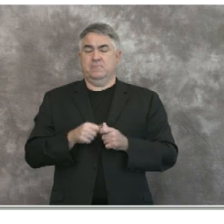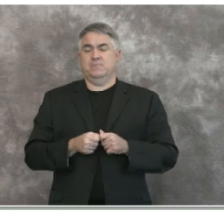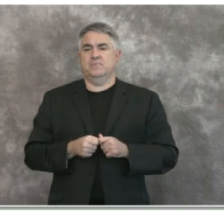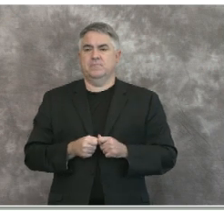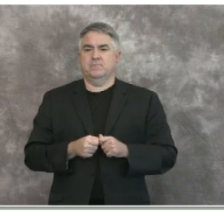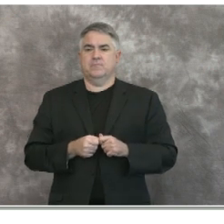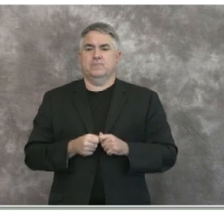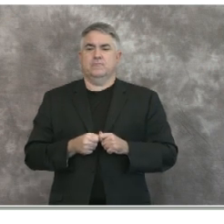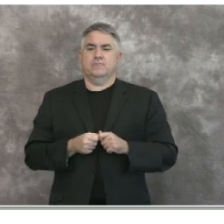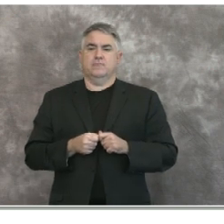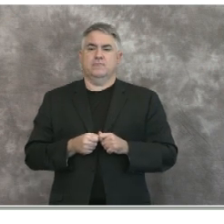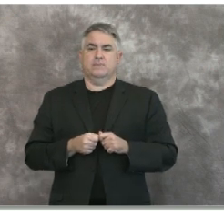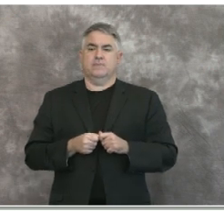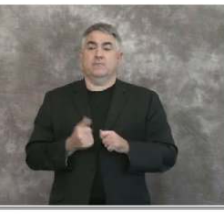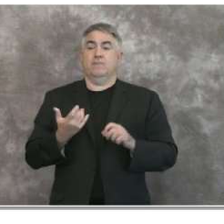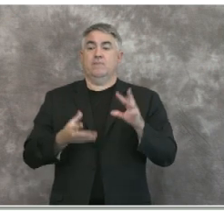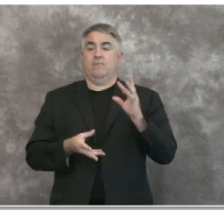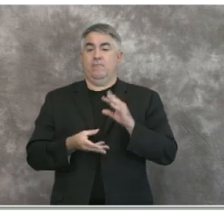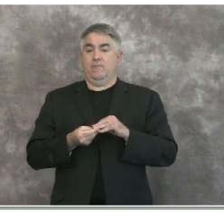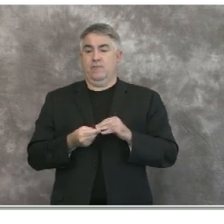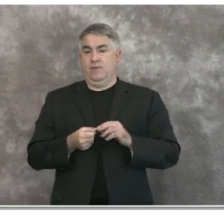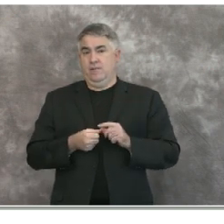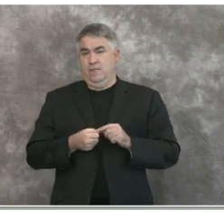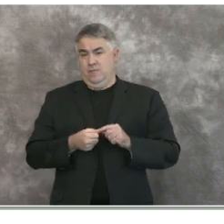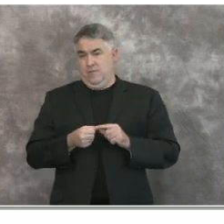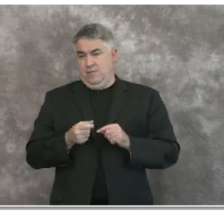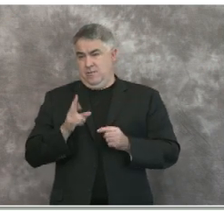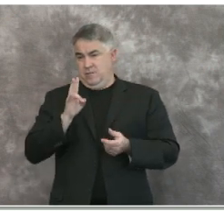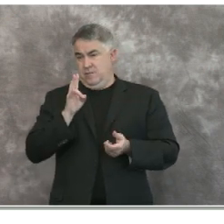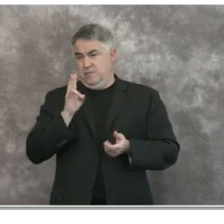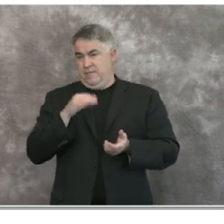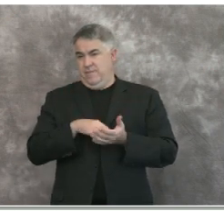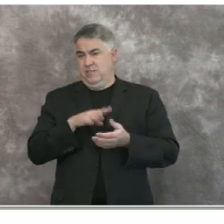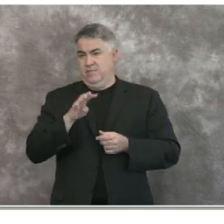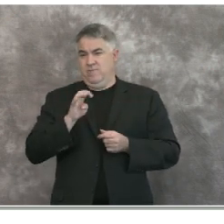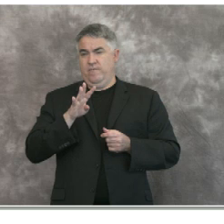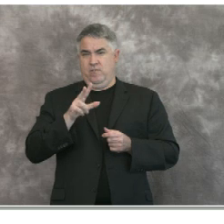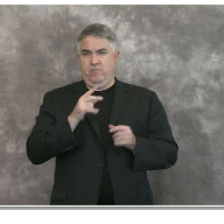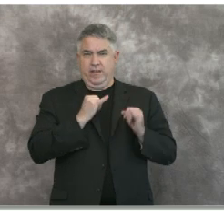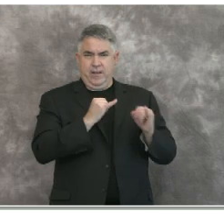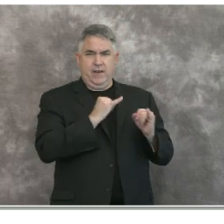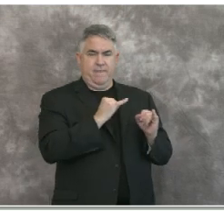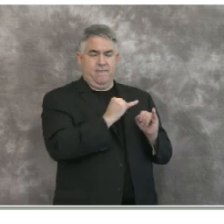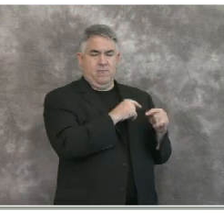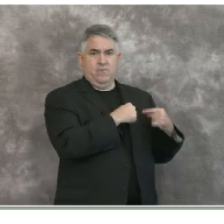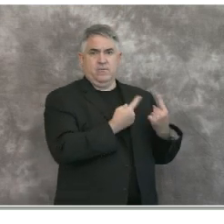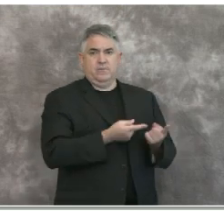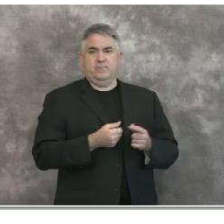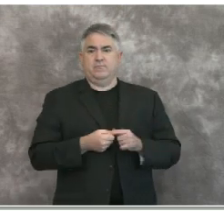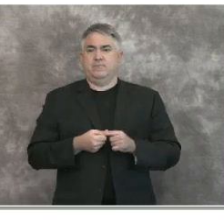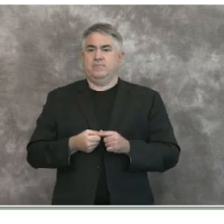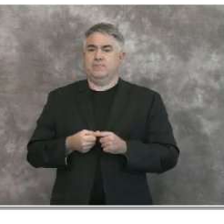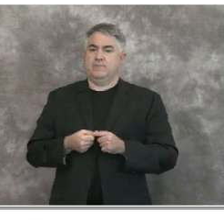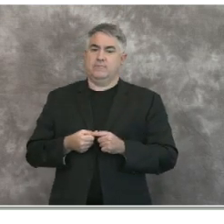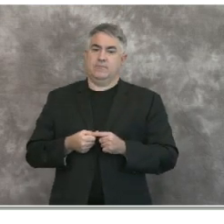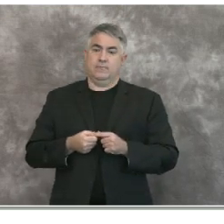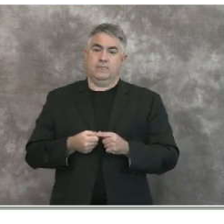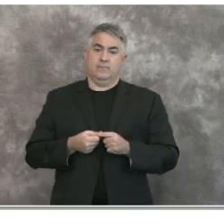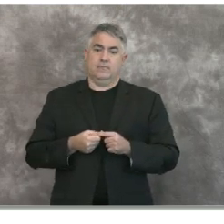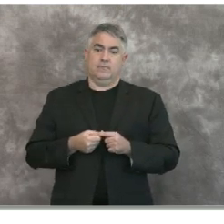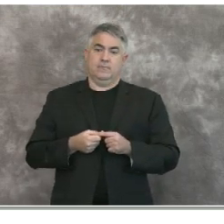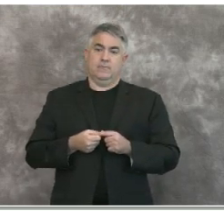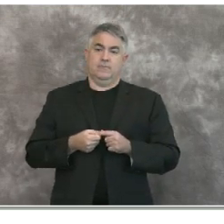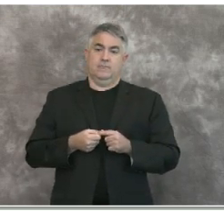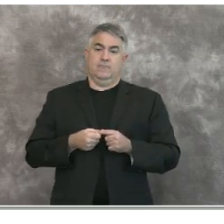coronavirus. Total investigations performed now just shy of 7,500. Treatment 139 individuals in our public health rooms with